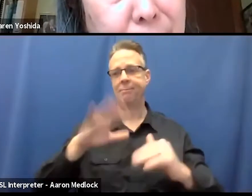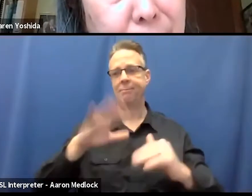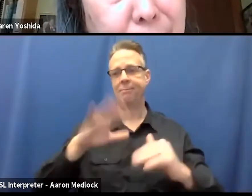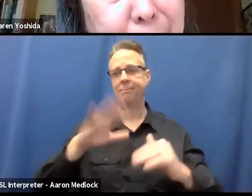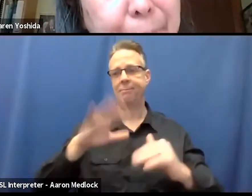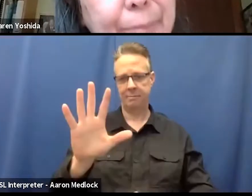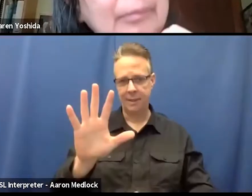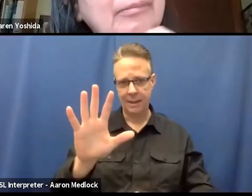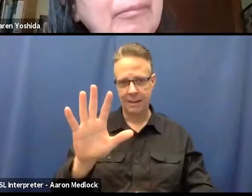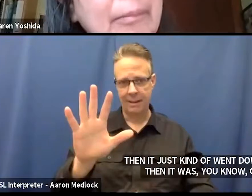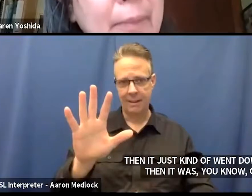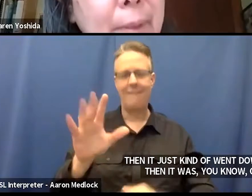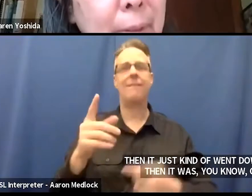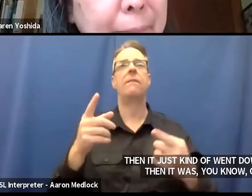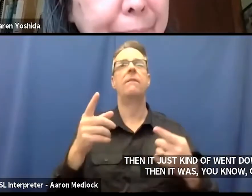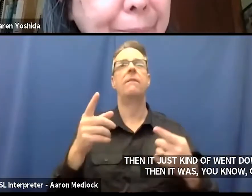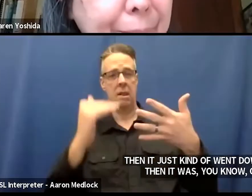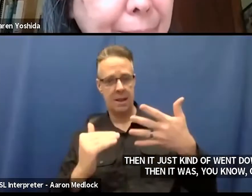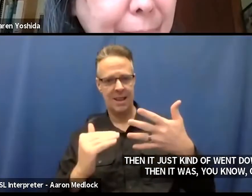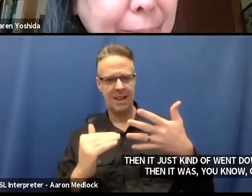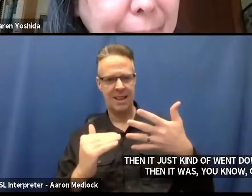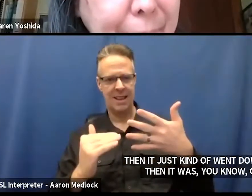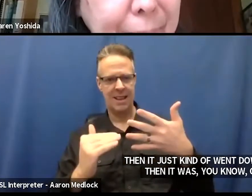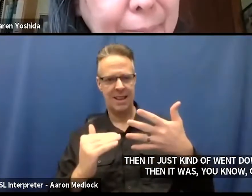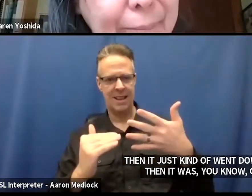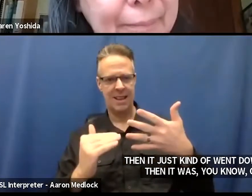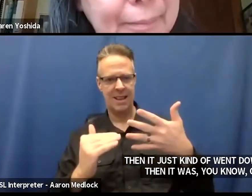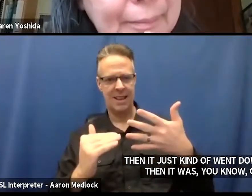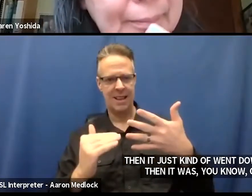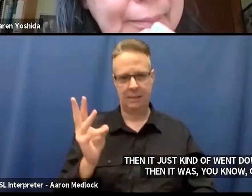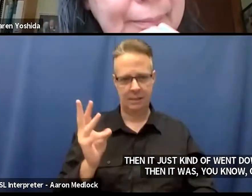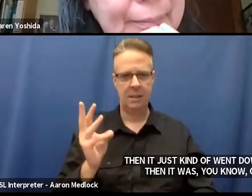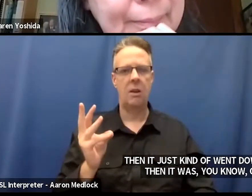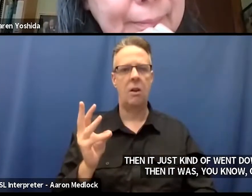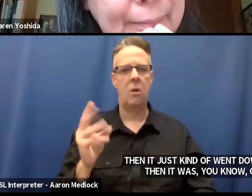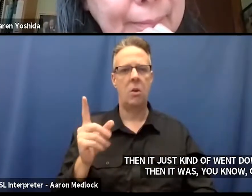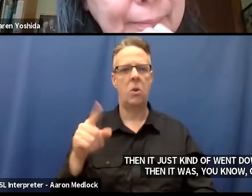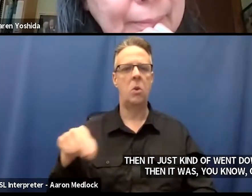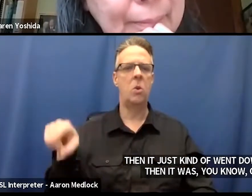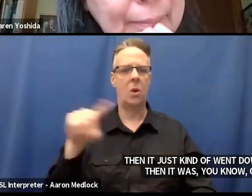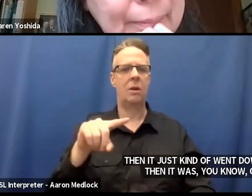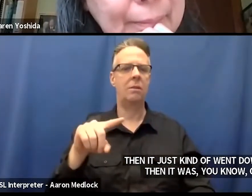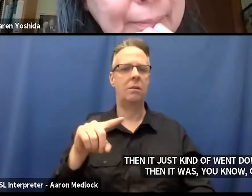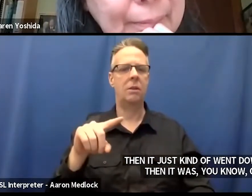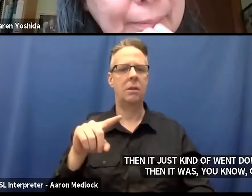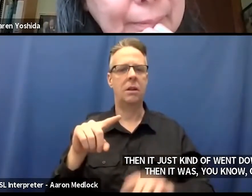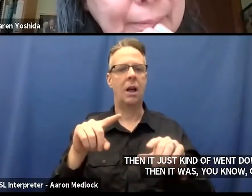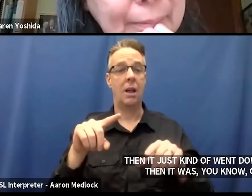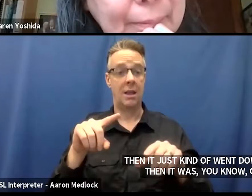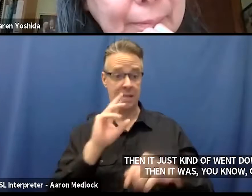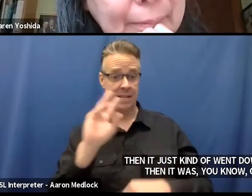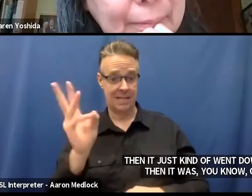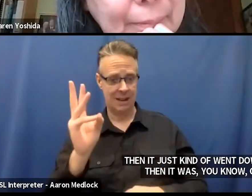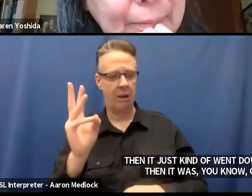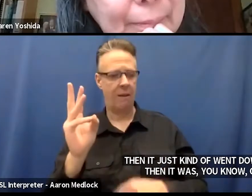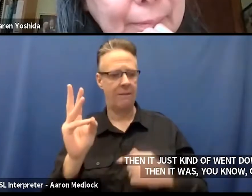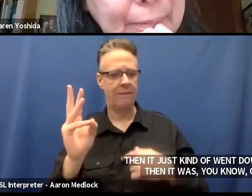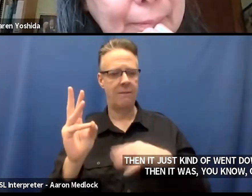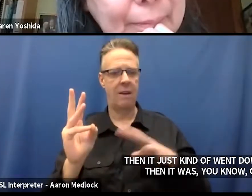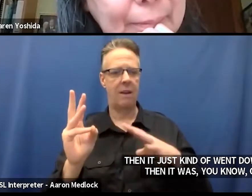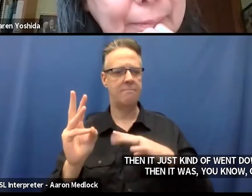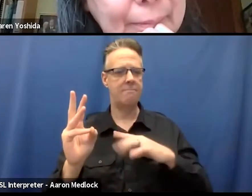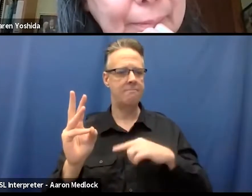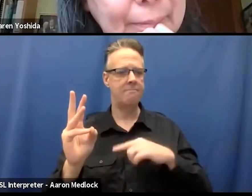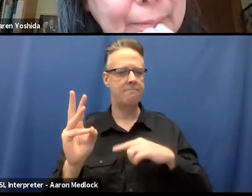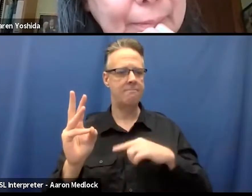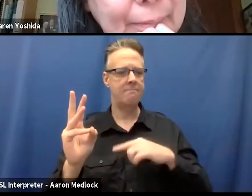65. And then with the kind of people in their 60s, they were also grouped with people